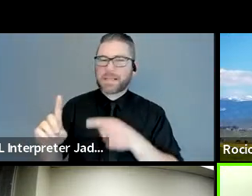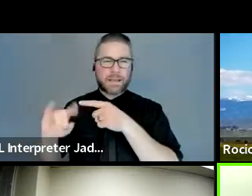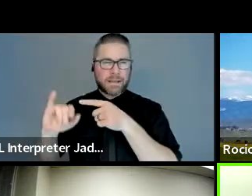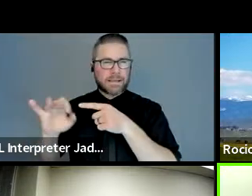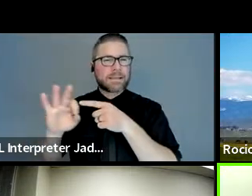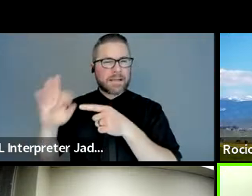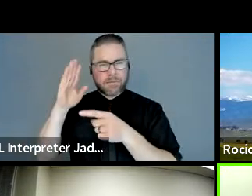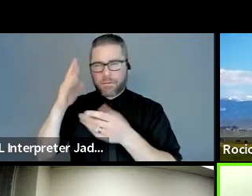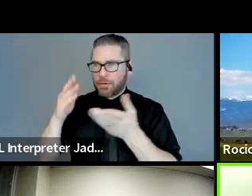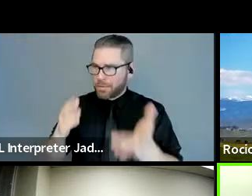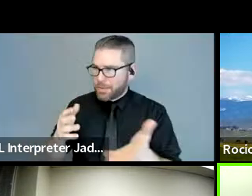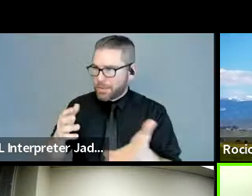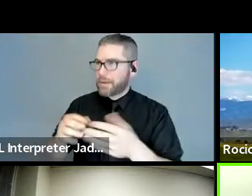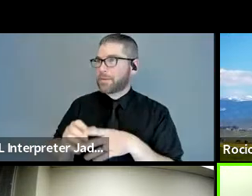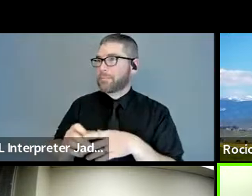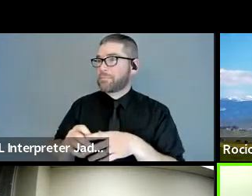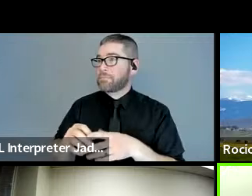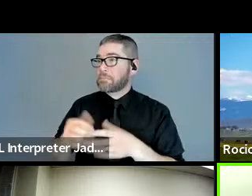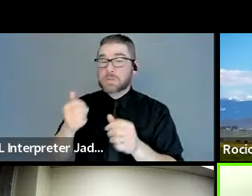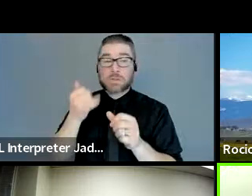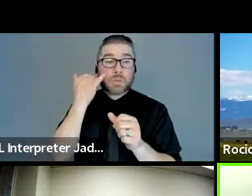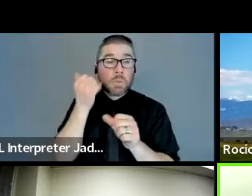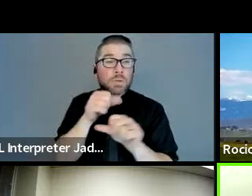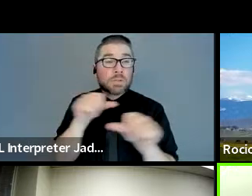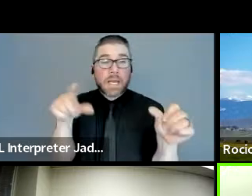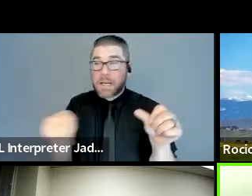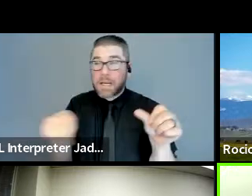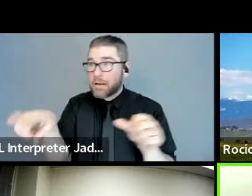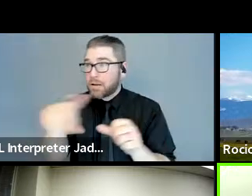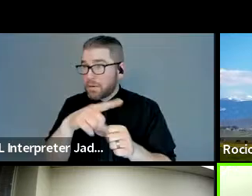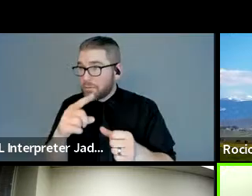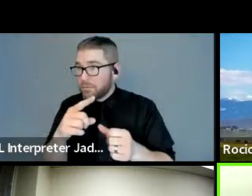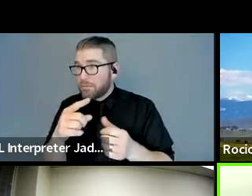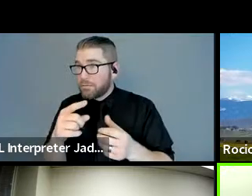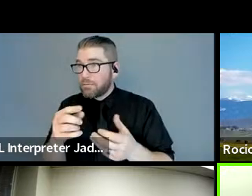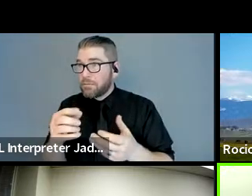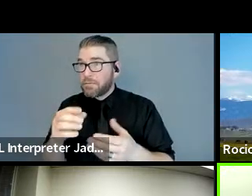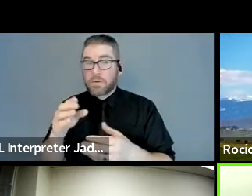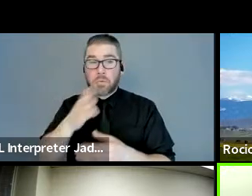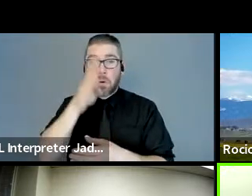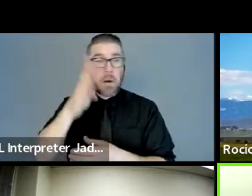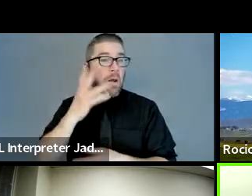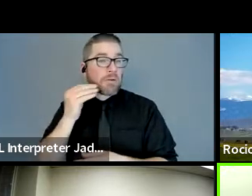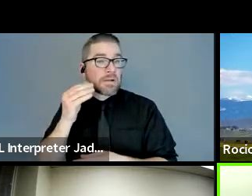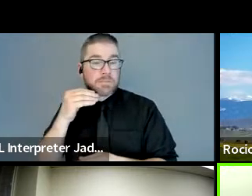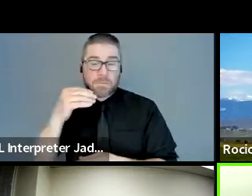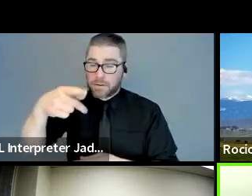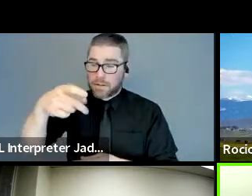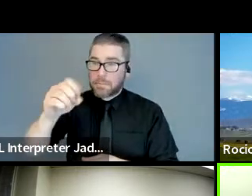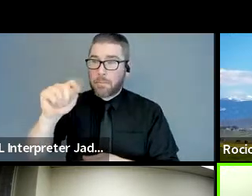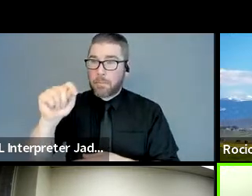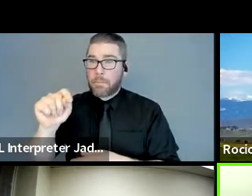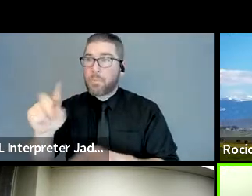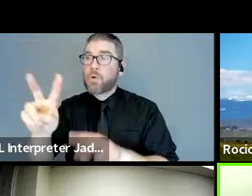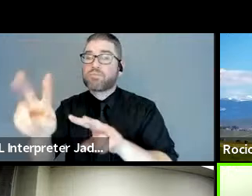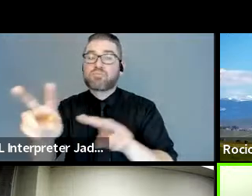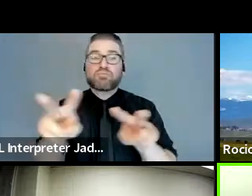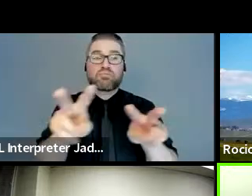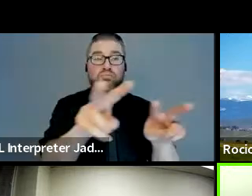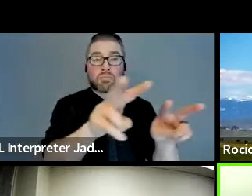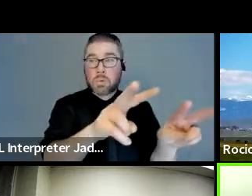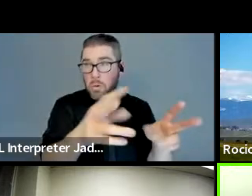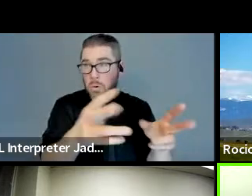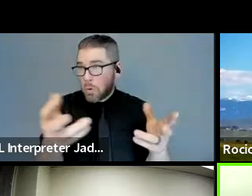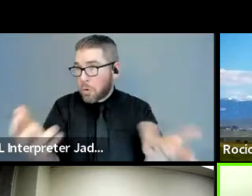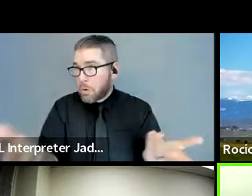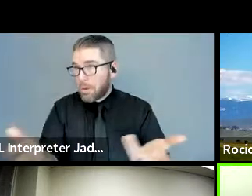that haven't been on a port tour, I think he's kindly offered that, we'll send out details, but we envision maybe ahead of the meeting, we can do a little tour